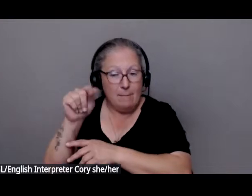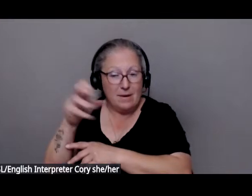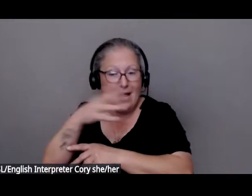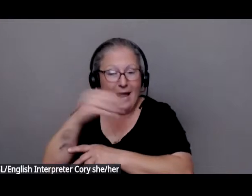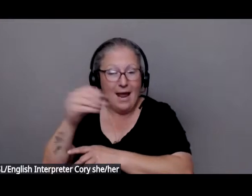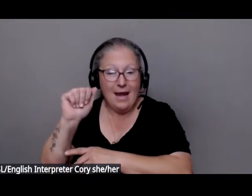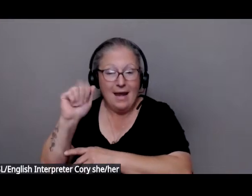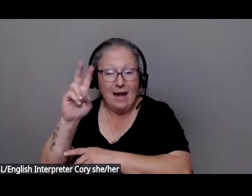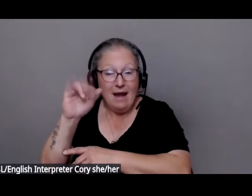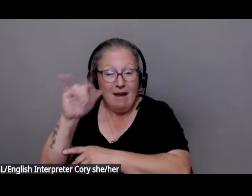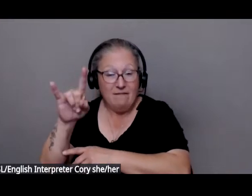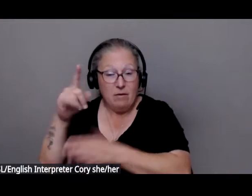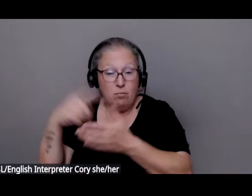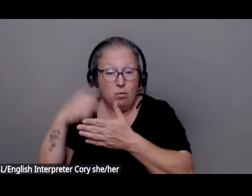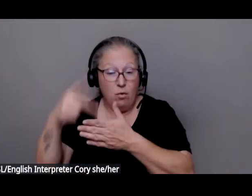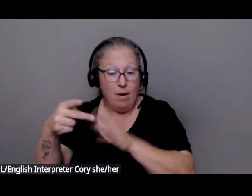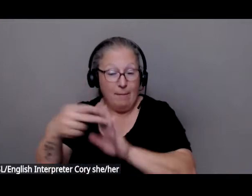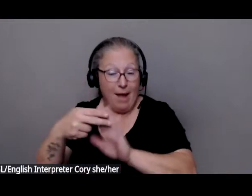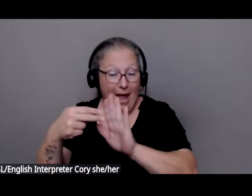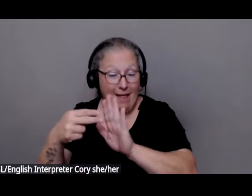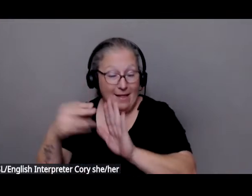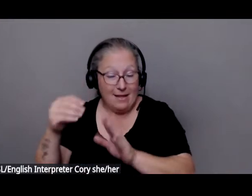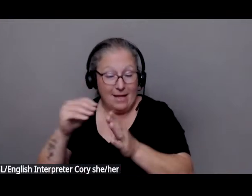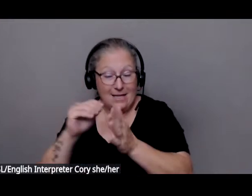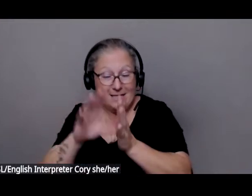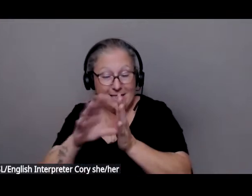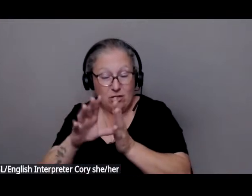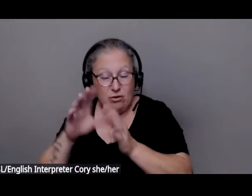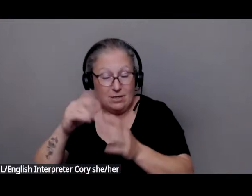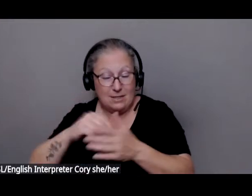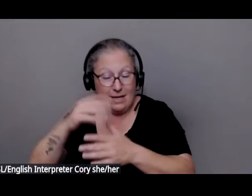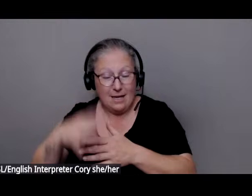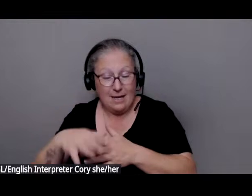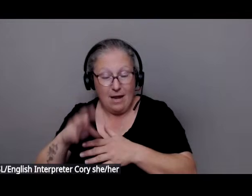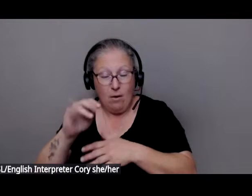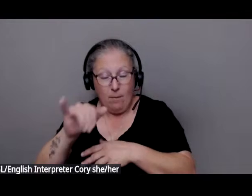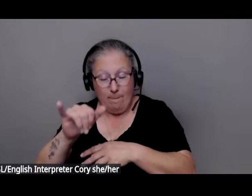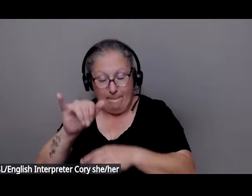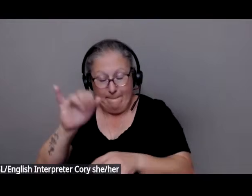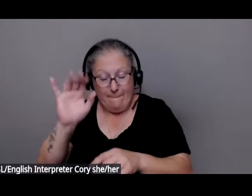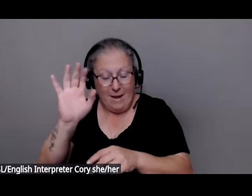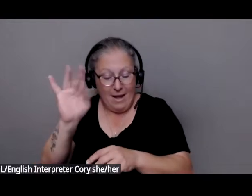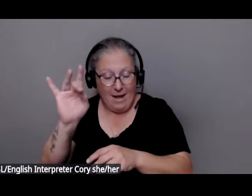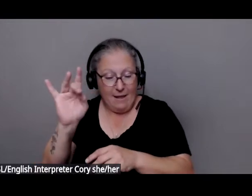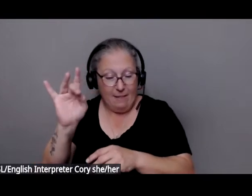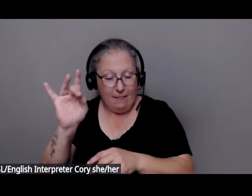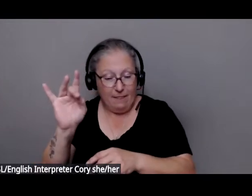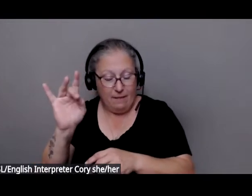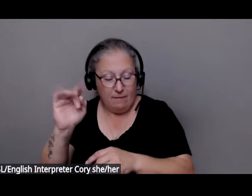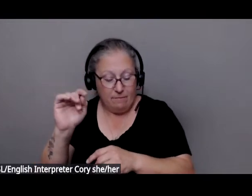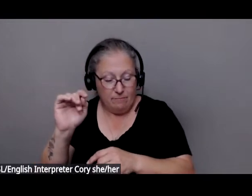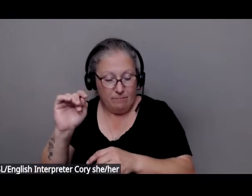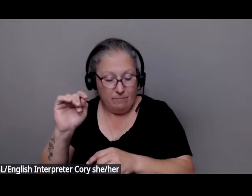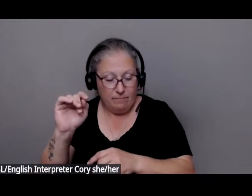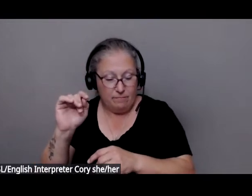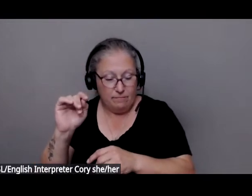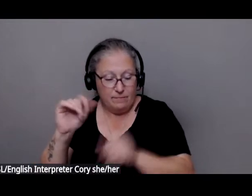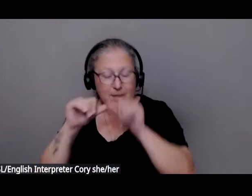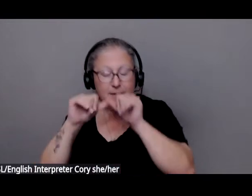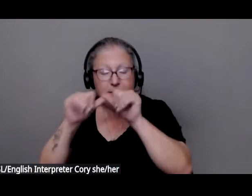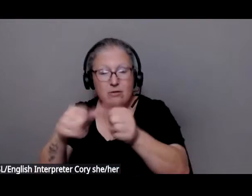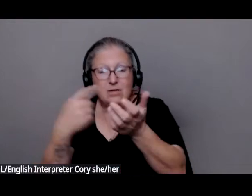AVID program highlights and senior standout. May 8th, we'll continue to discuss the instructional